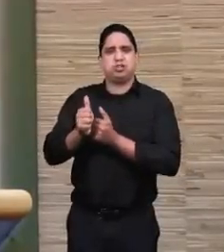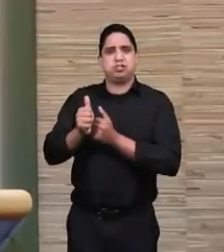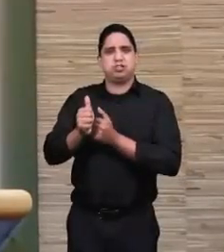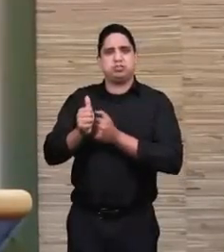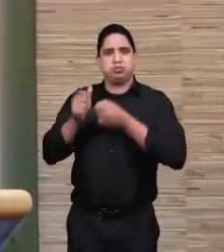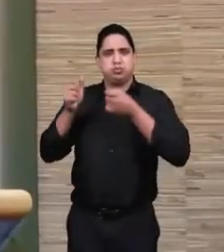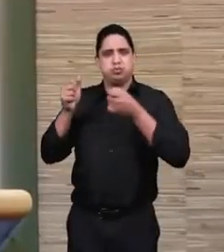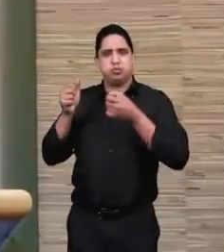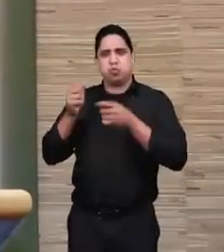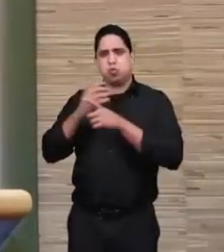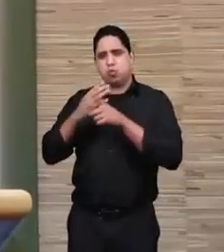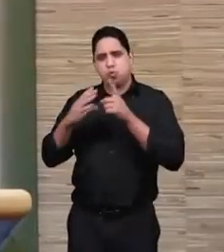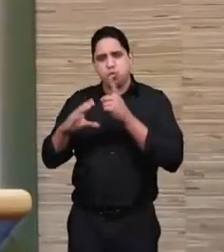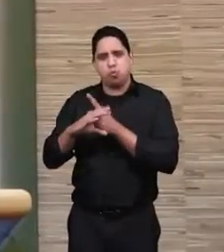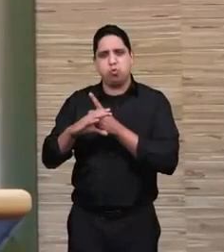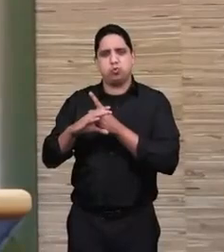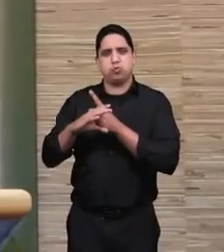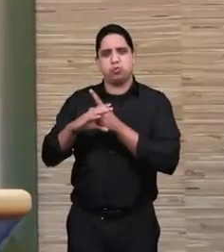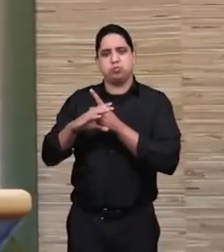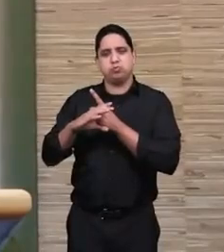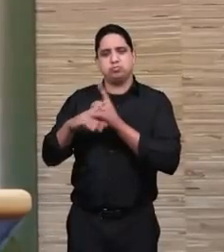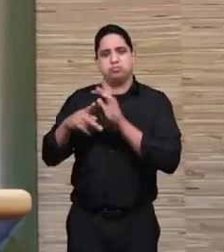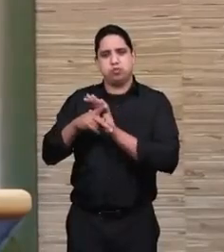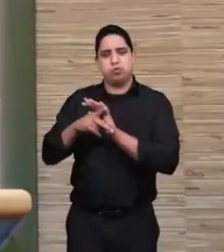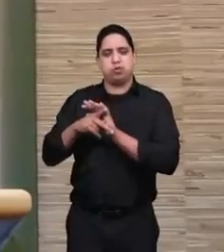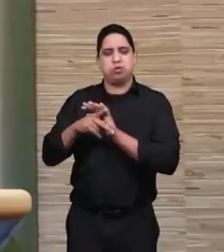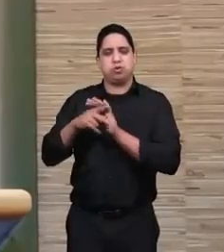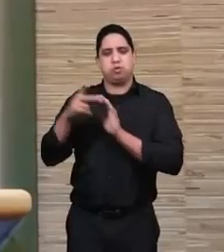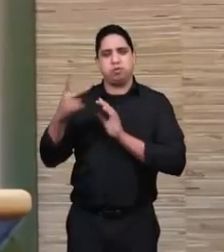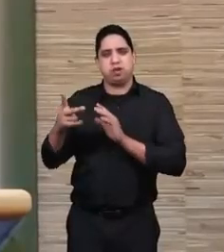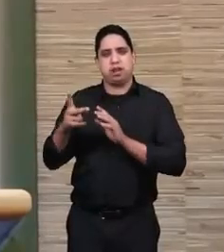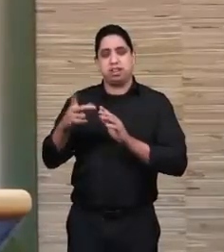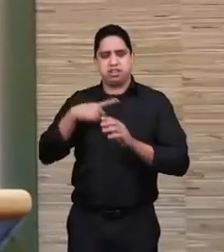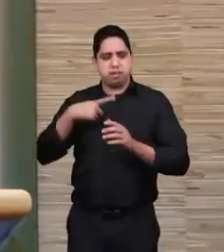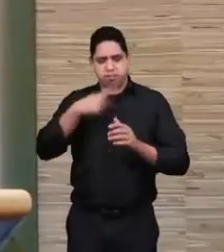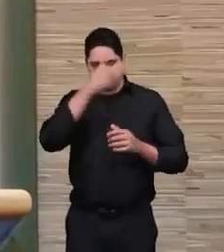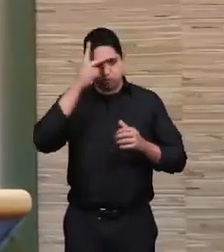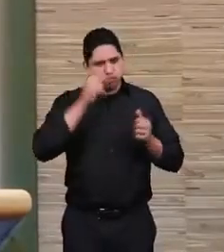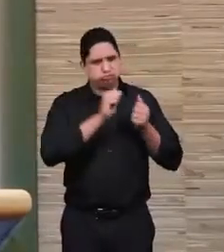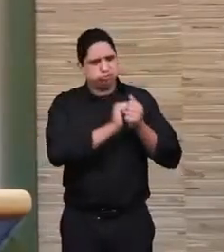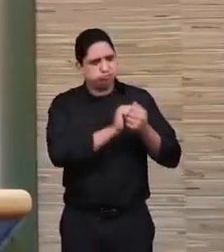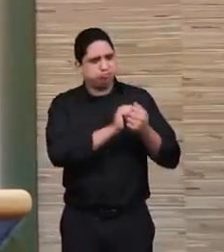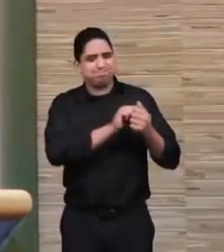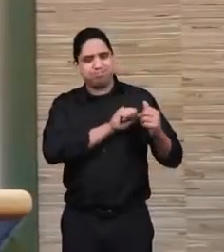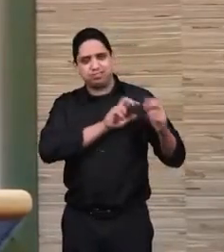have a service, you have a people surrounding you,